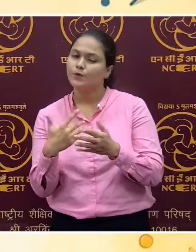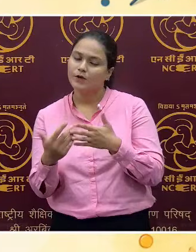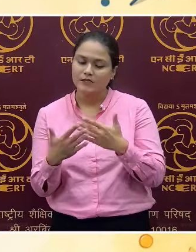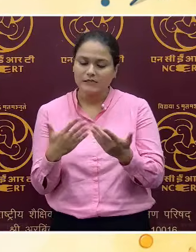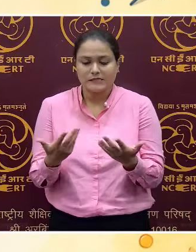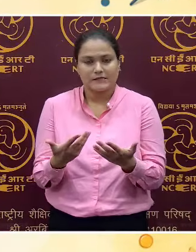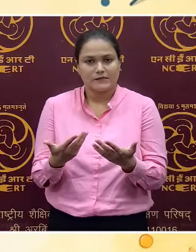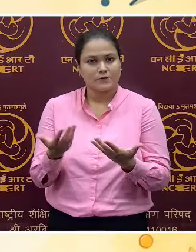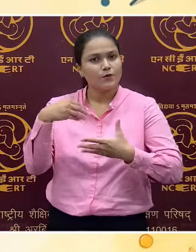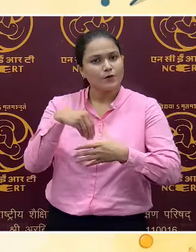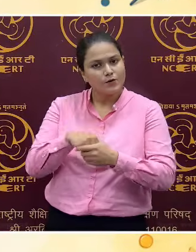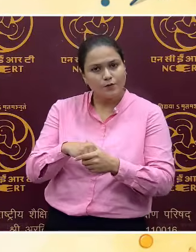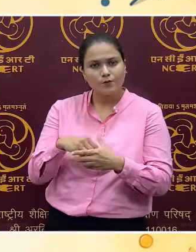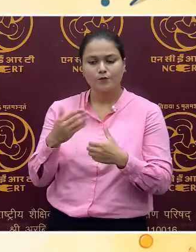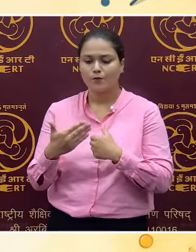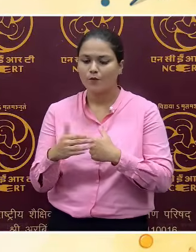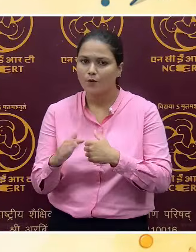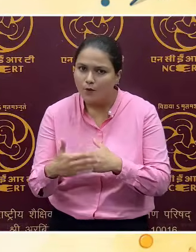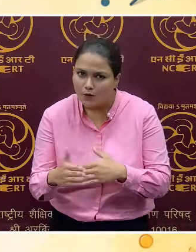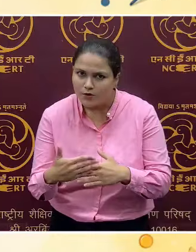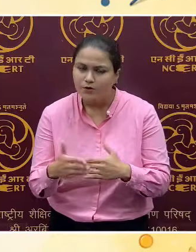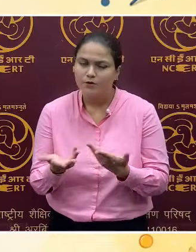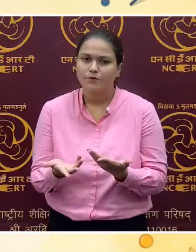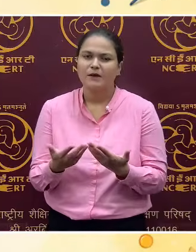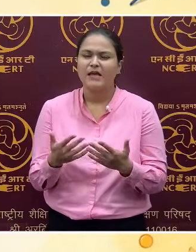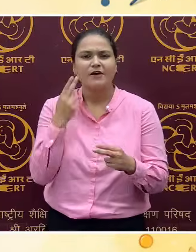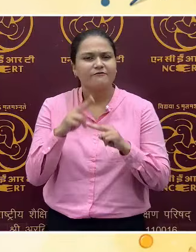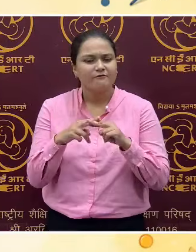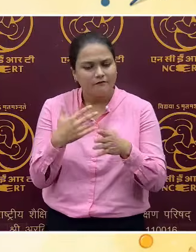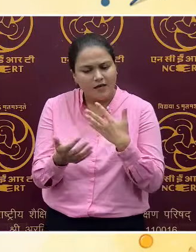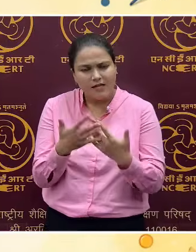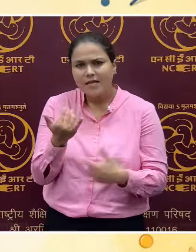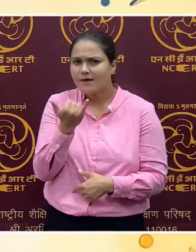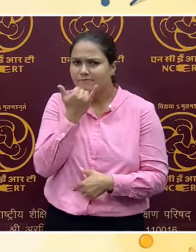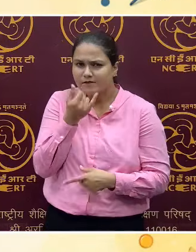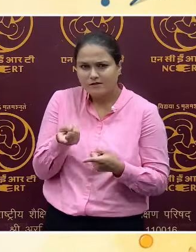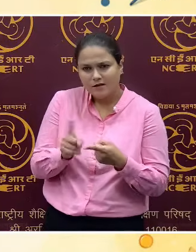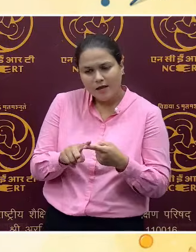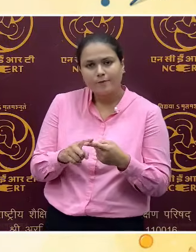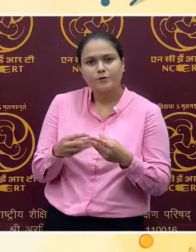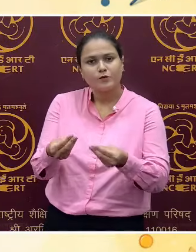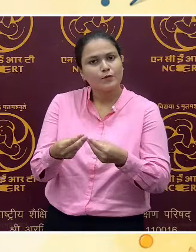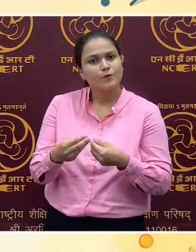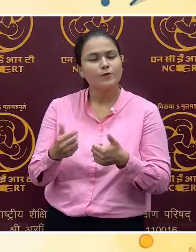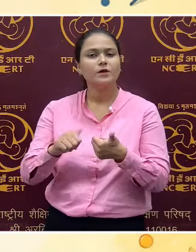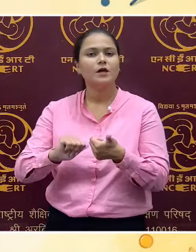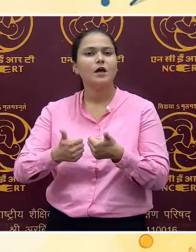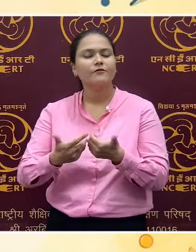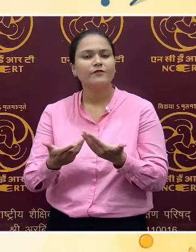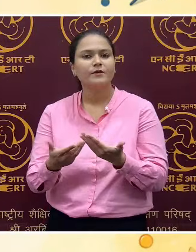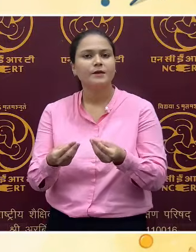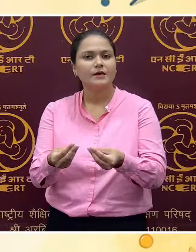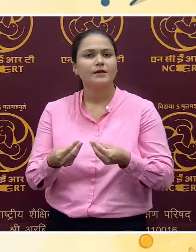our inconsistencies, our mistakes. So it's a sort of an aid. I wouldn't call it